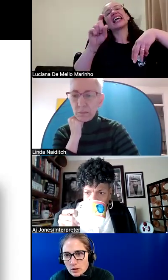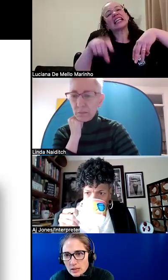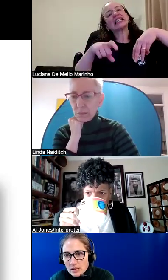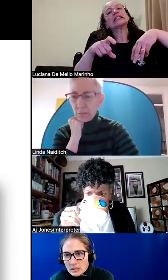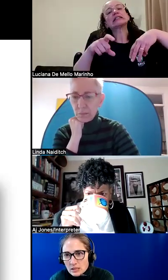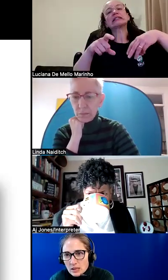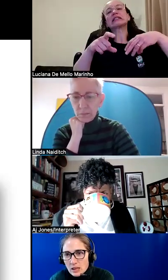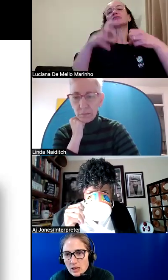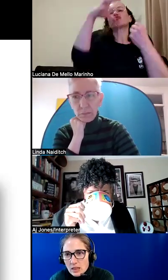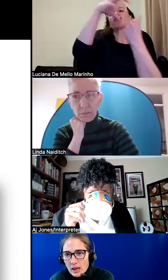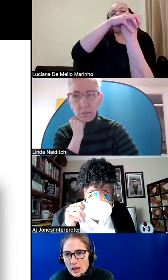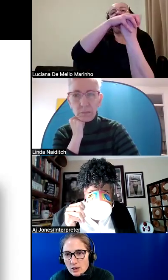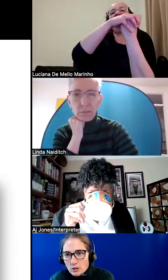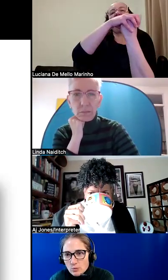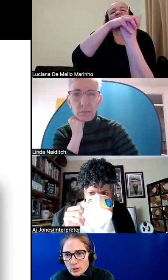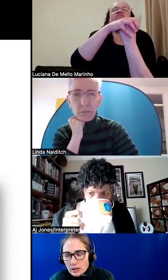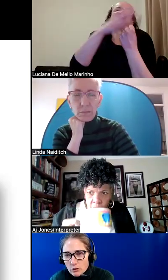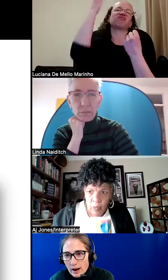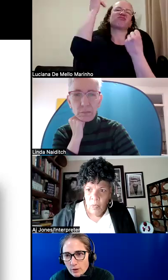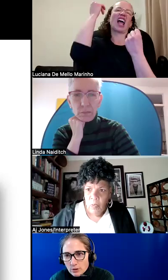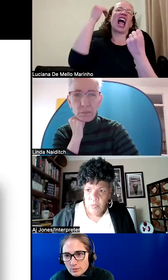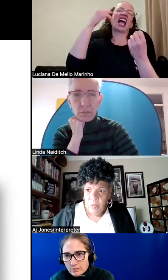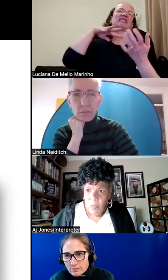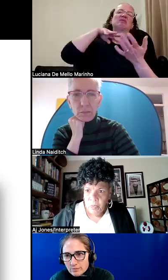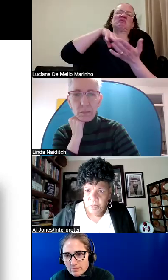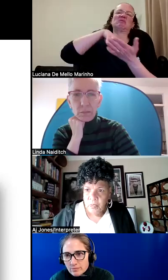roots are cleaned, then you will need a crown